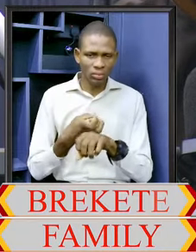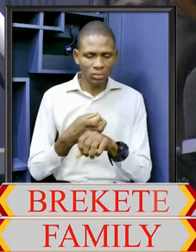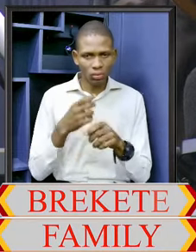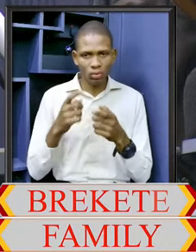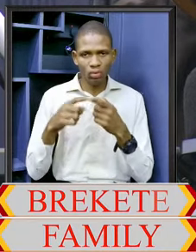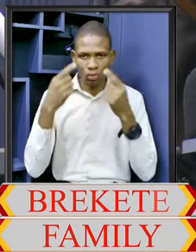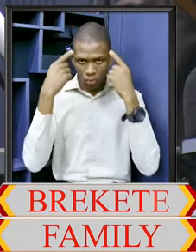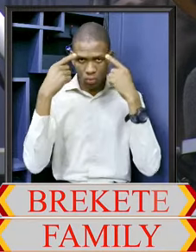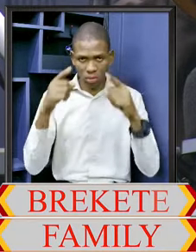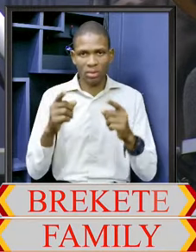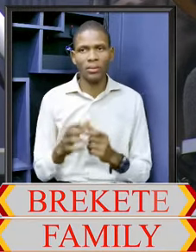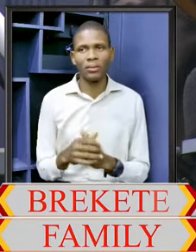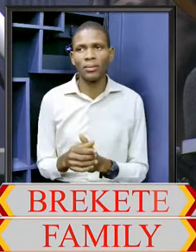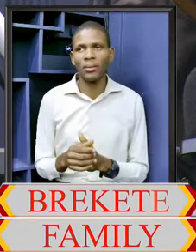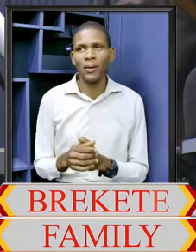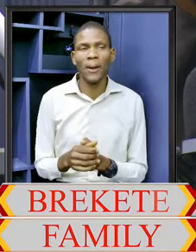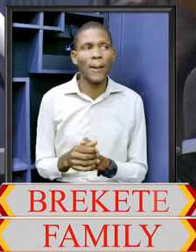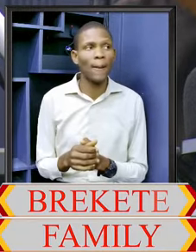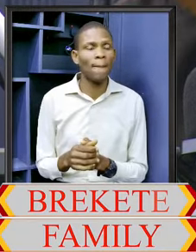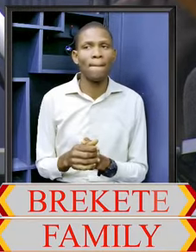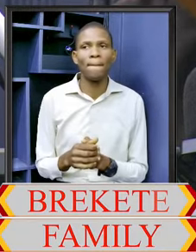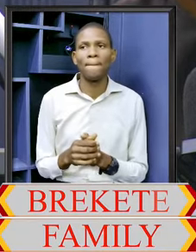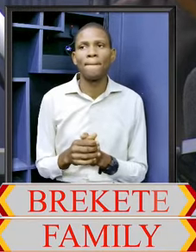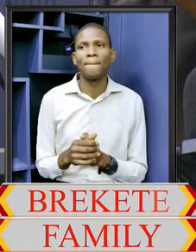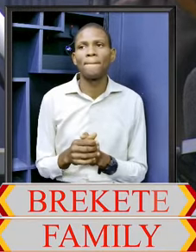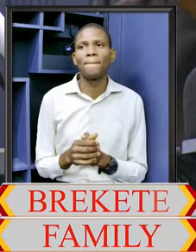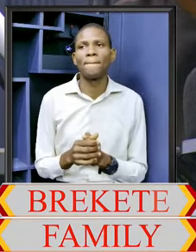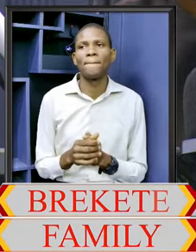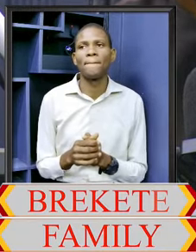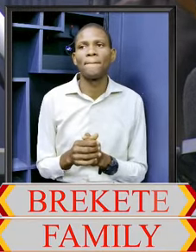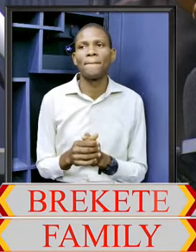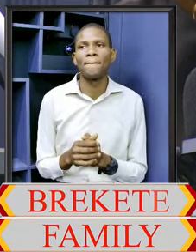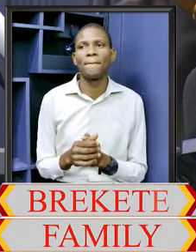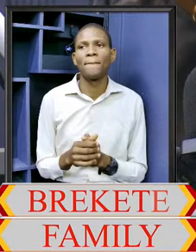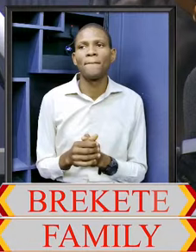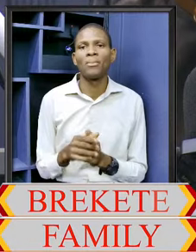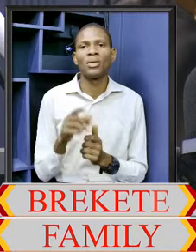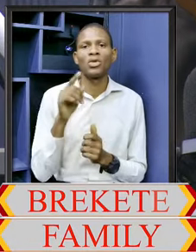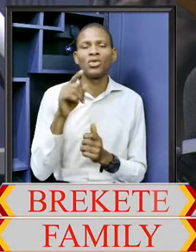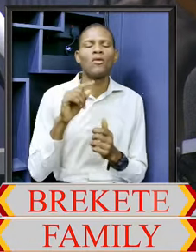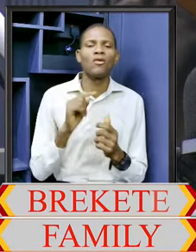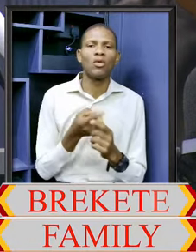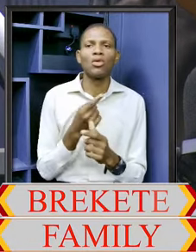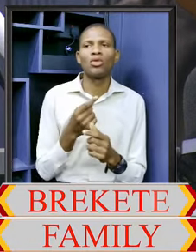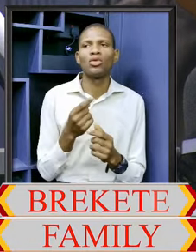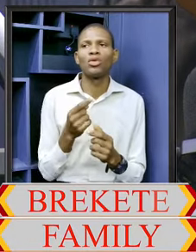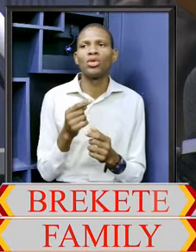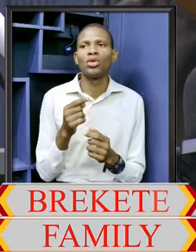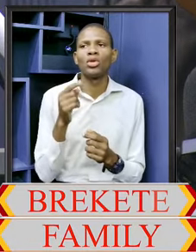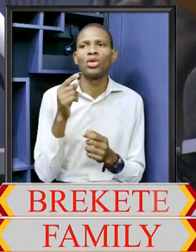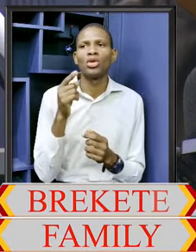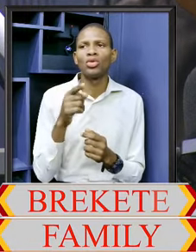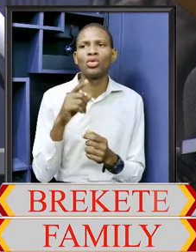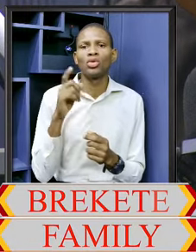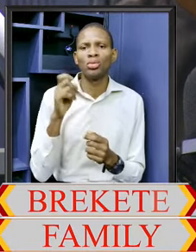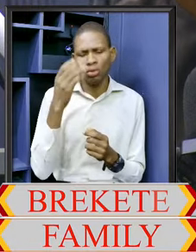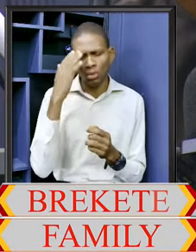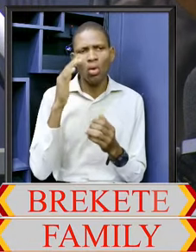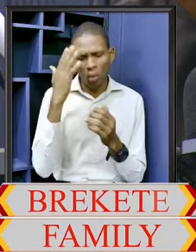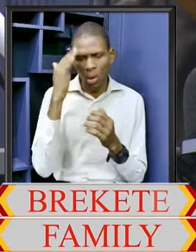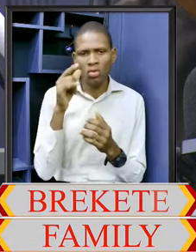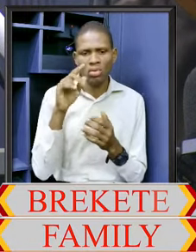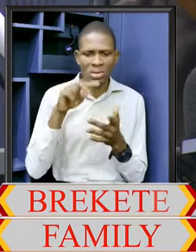succeed? Okay, my answer. Yes. Okay. You know, first of all, not to even know why you even start this